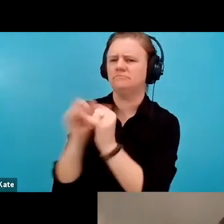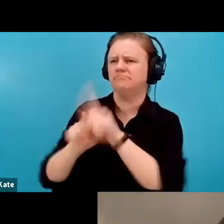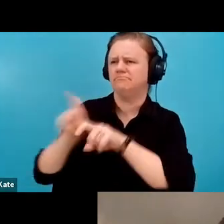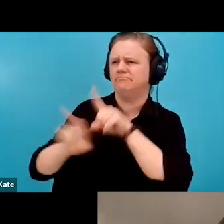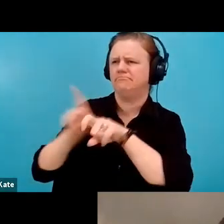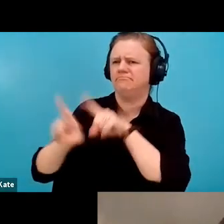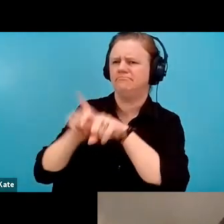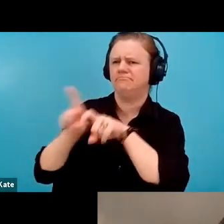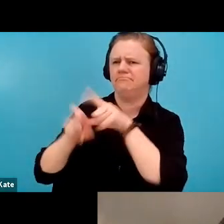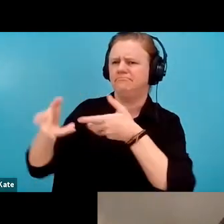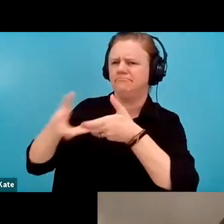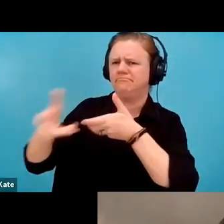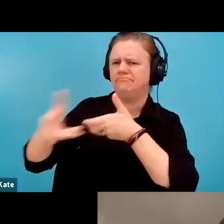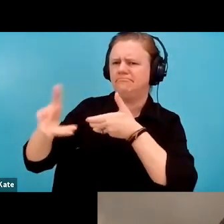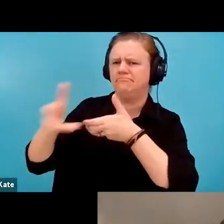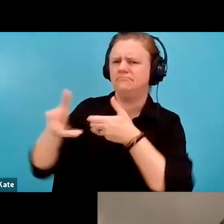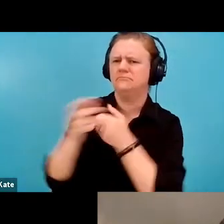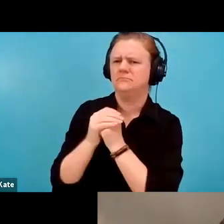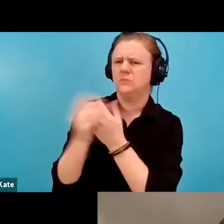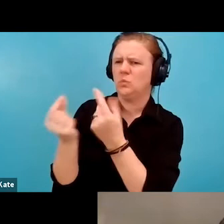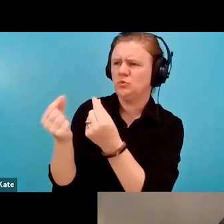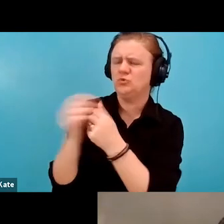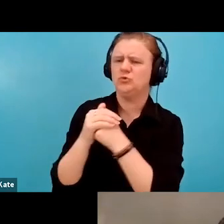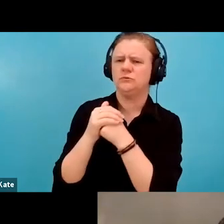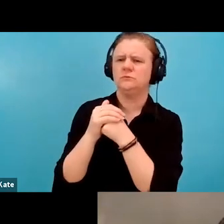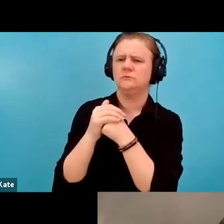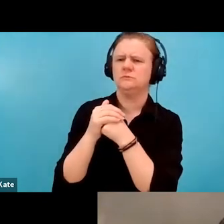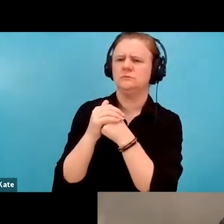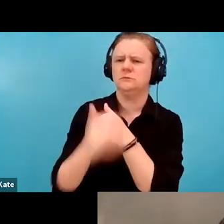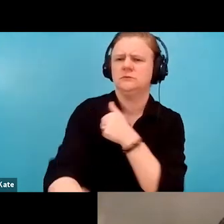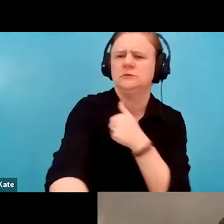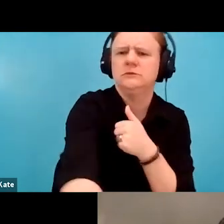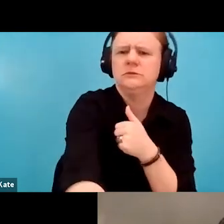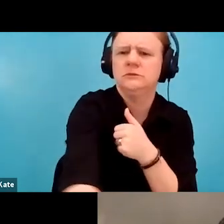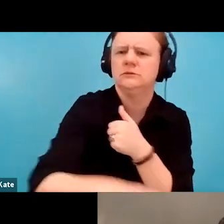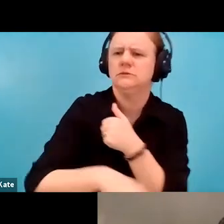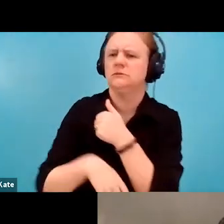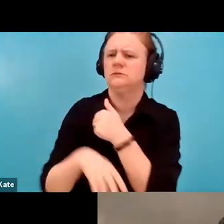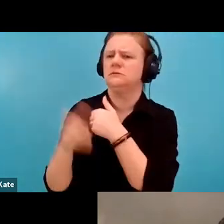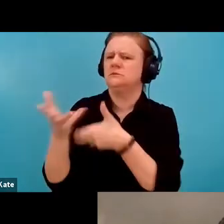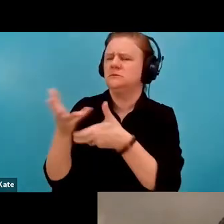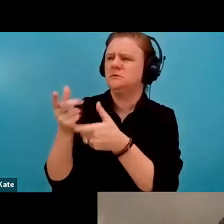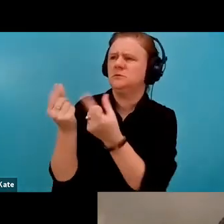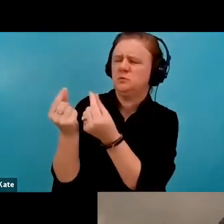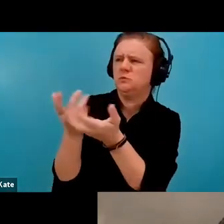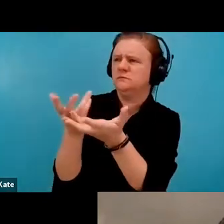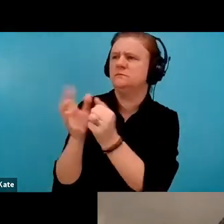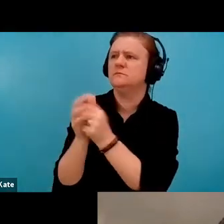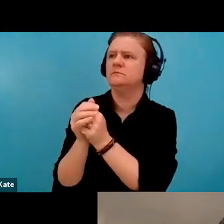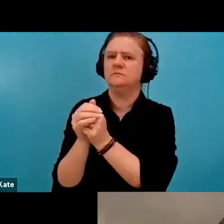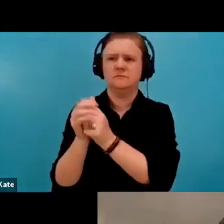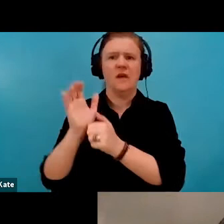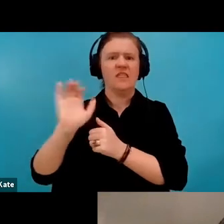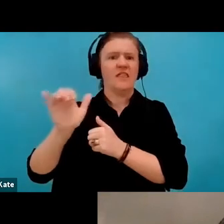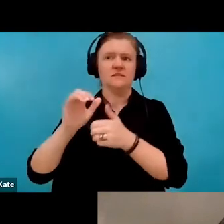him talking about what he did and what it meant and what he wanted other people to know. So that is primarily what